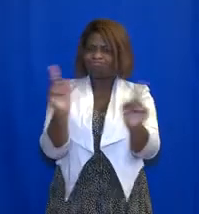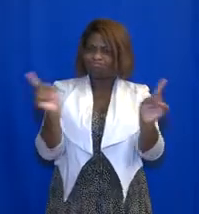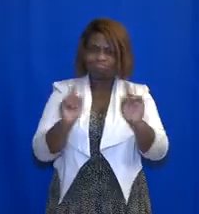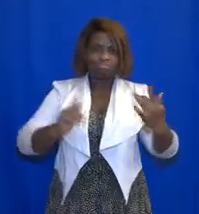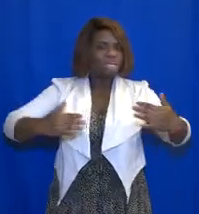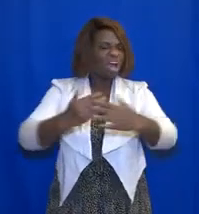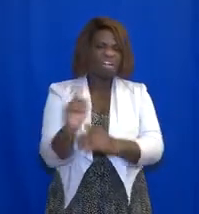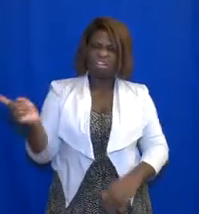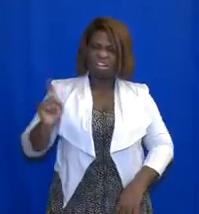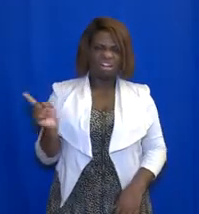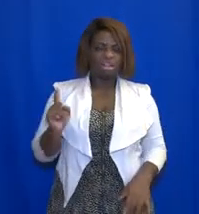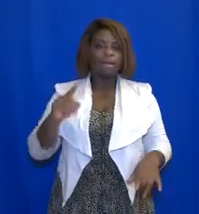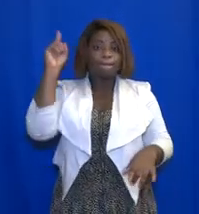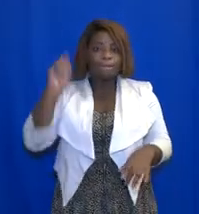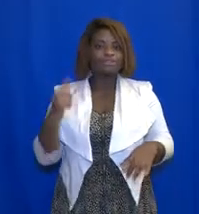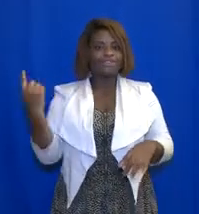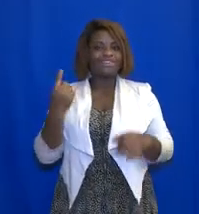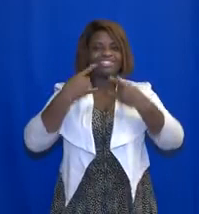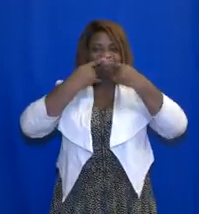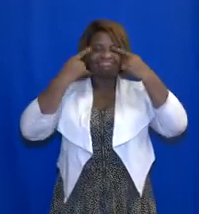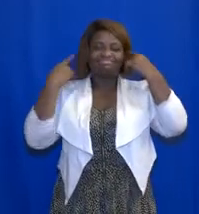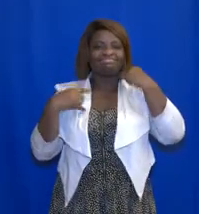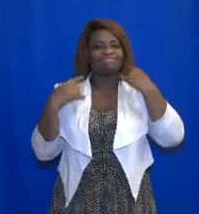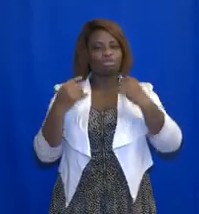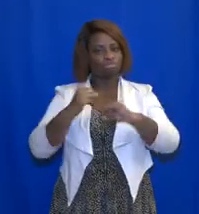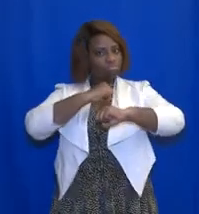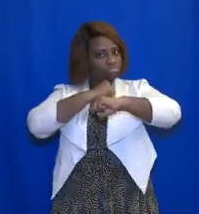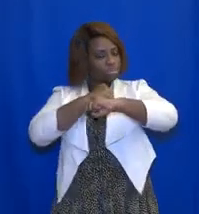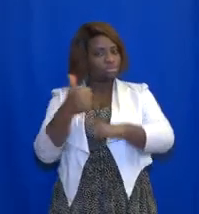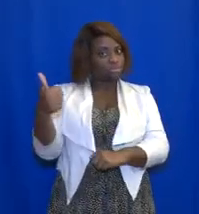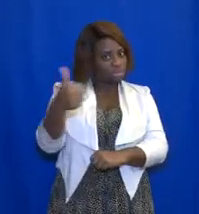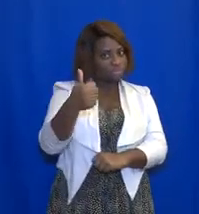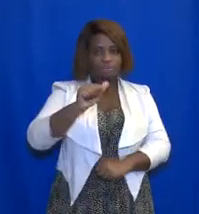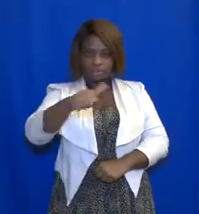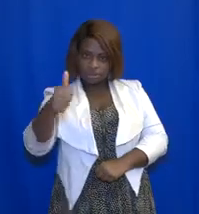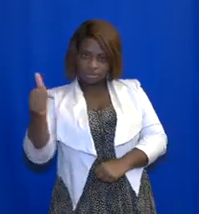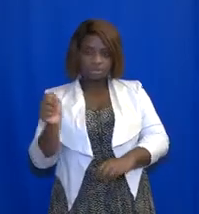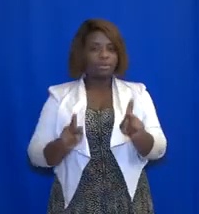hugging, and wear masks to protect themselves and others.